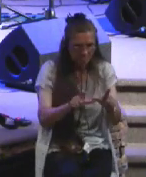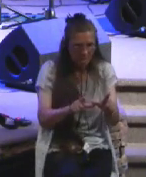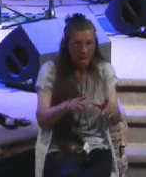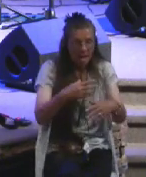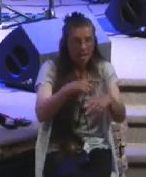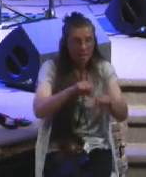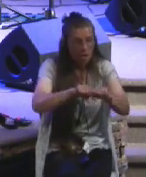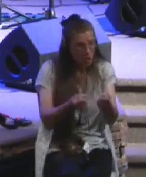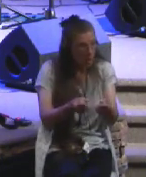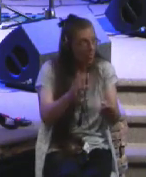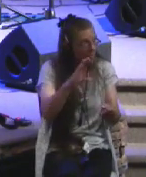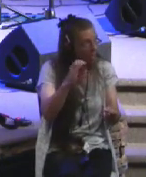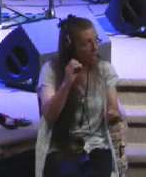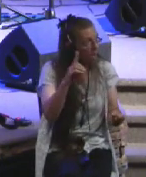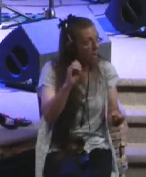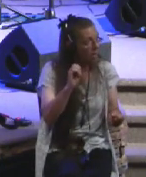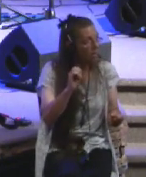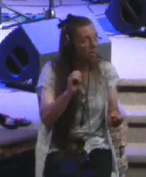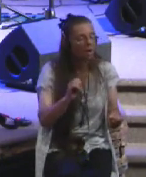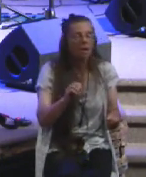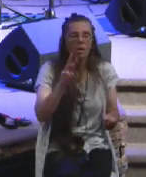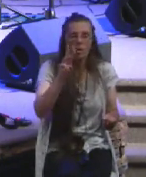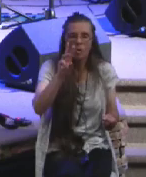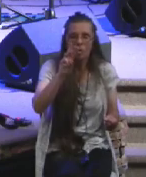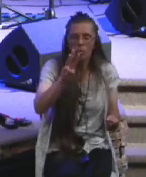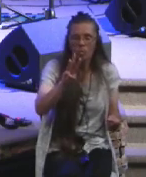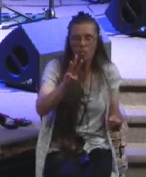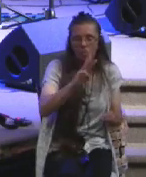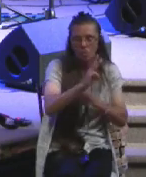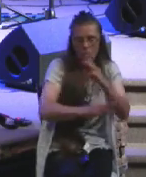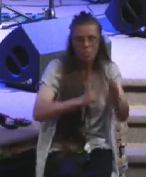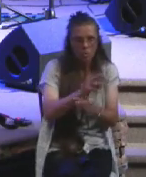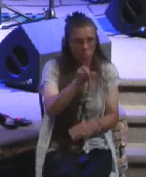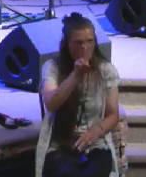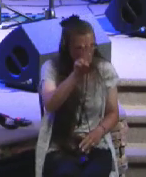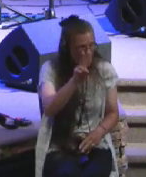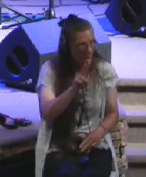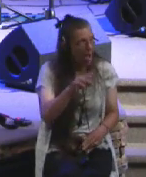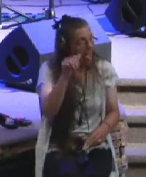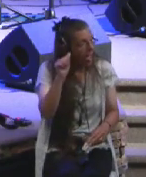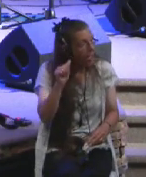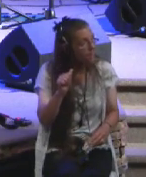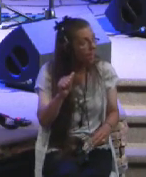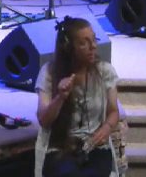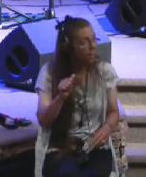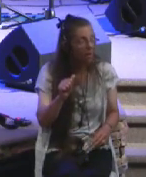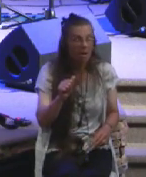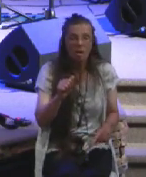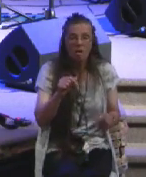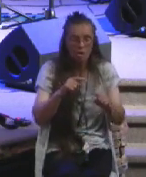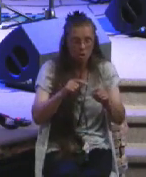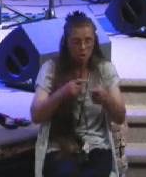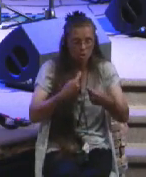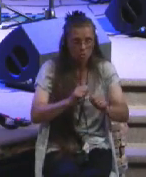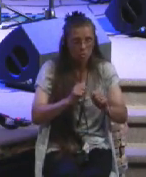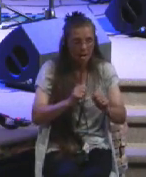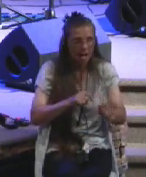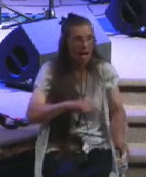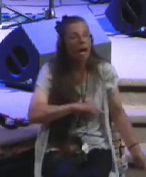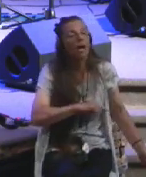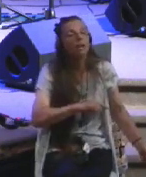the code. Now, in World War II, to be fair, America was trying to send out secret code and everybody could decode our